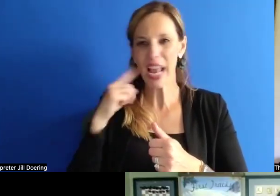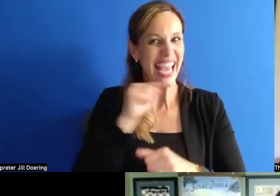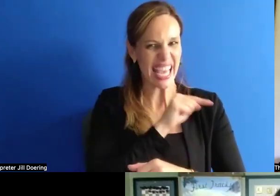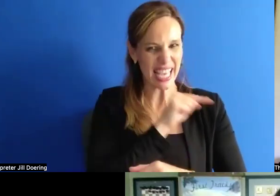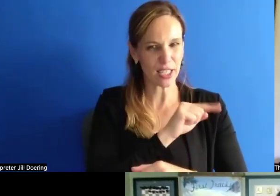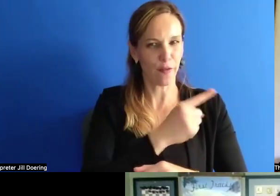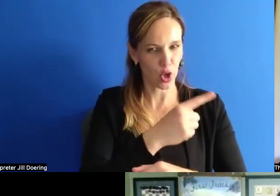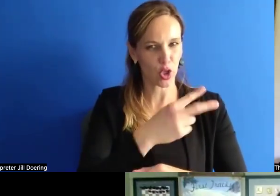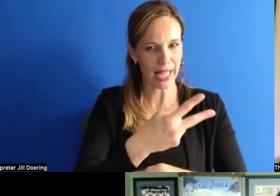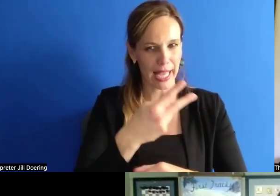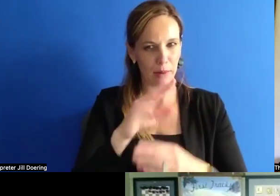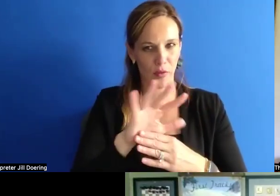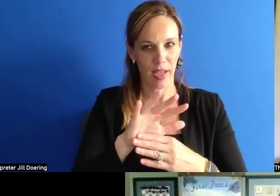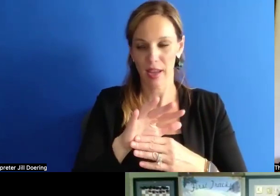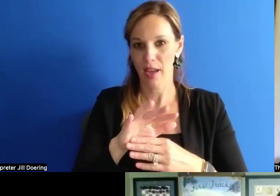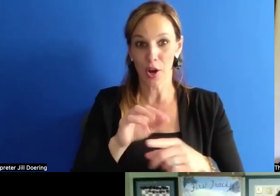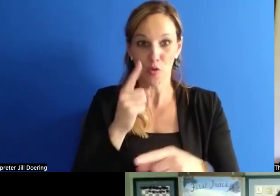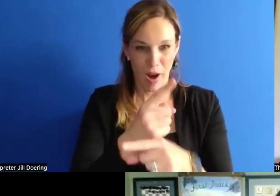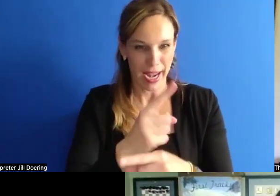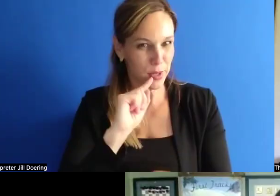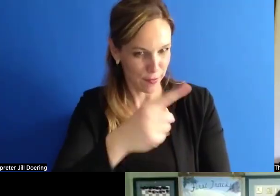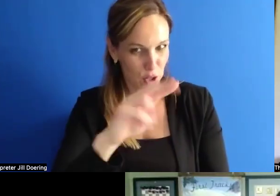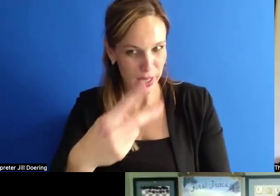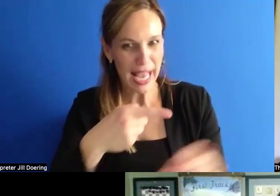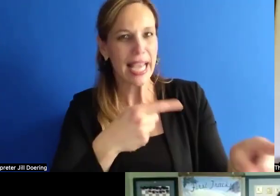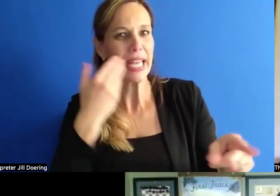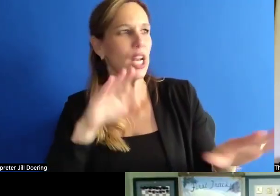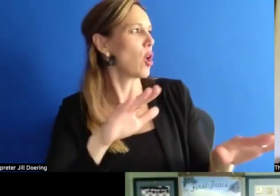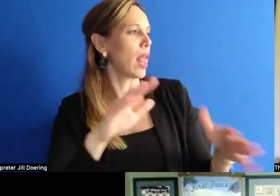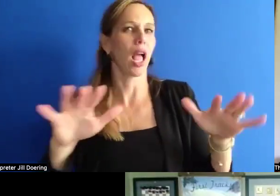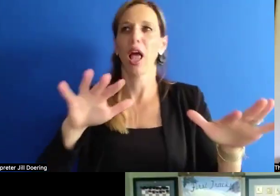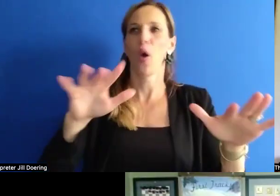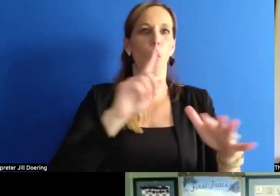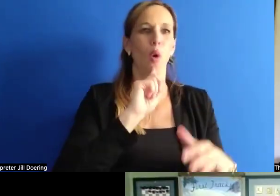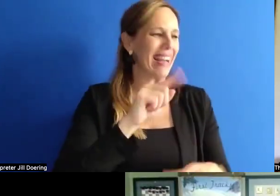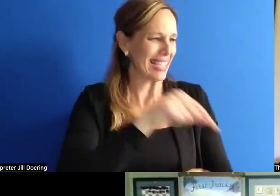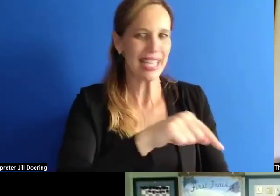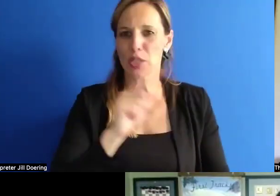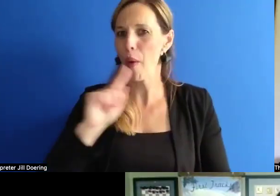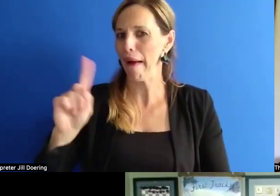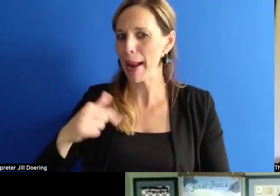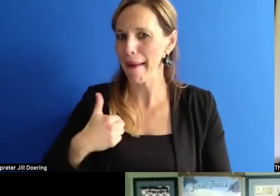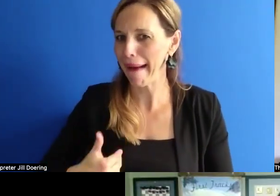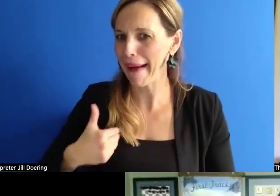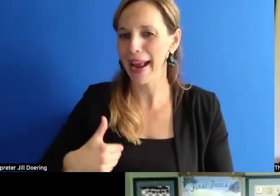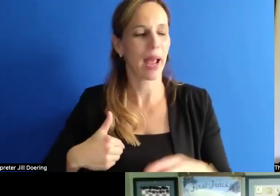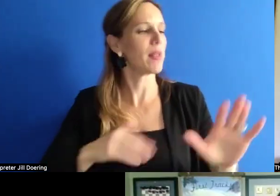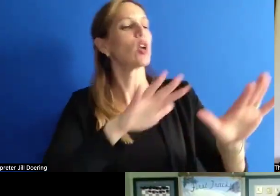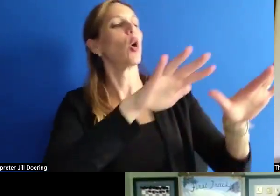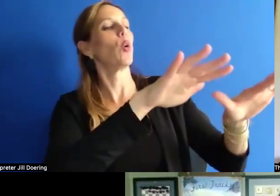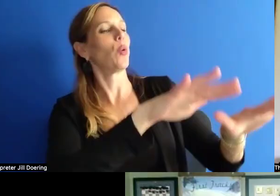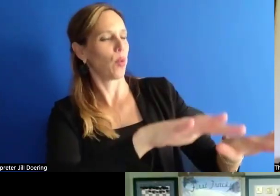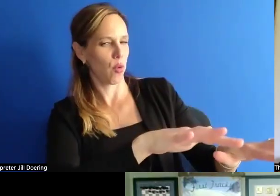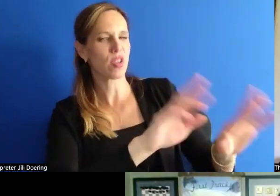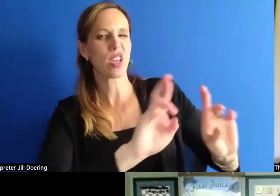he didn't really know what was going on with the Hallmark world. He's like, "What is this? Where am I?" And I was like, "Just settle in, get